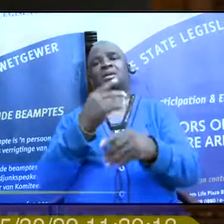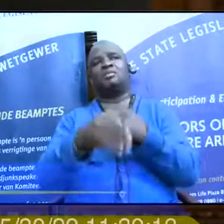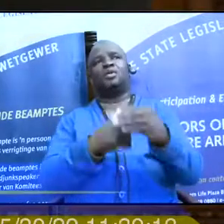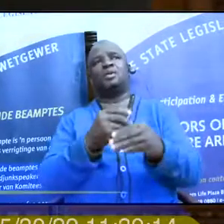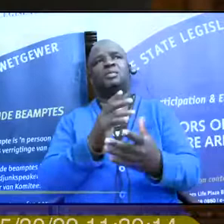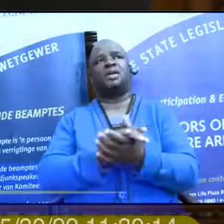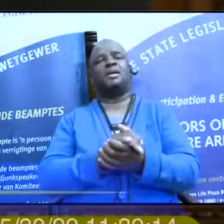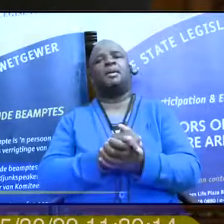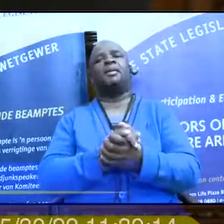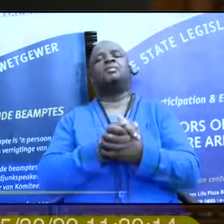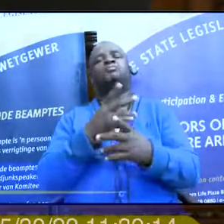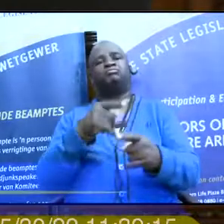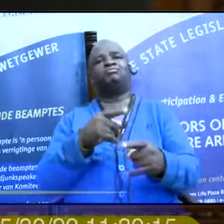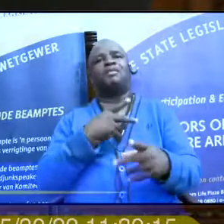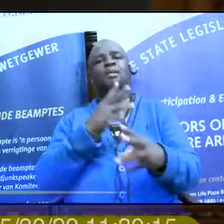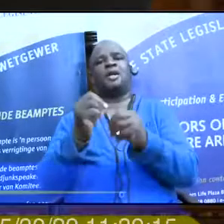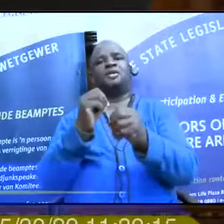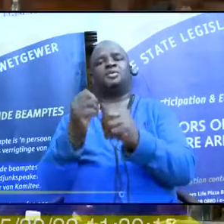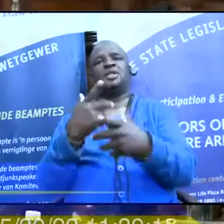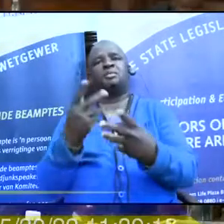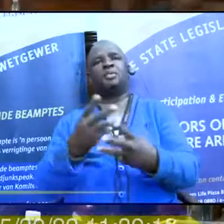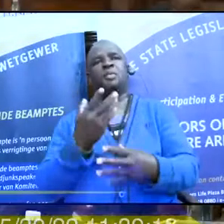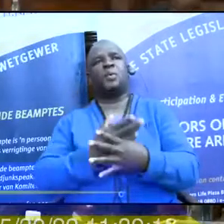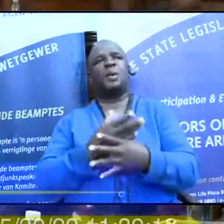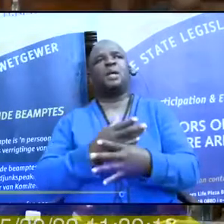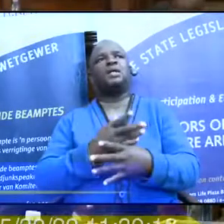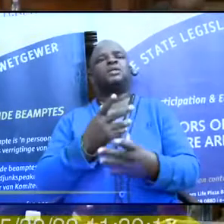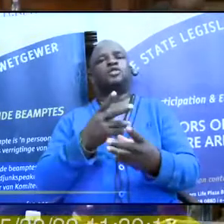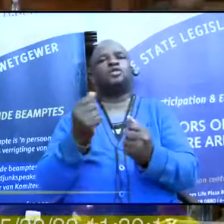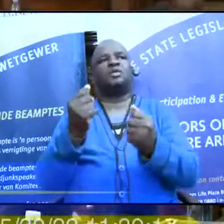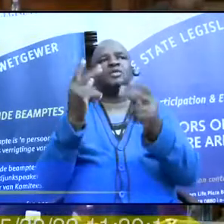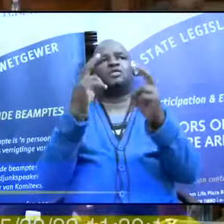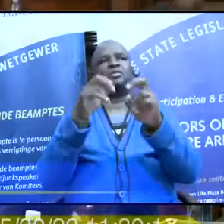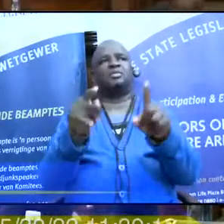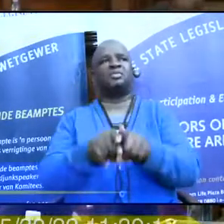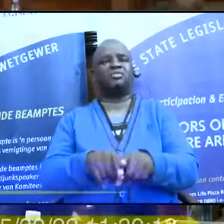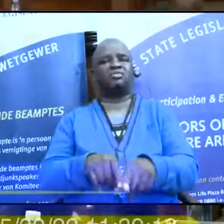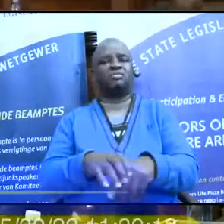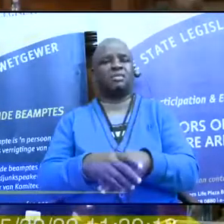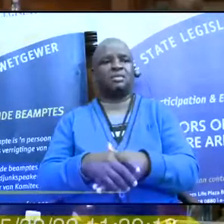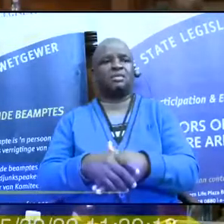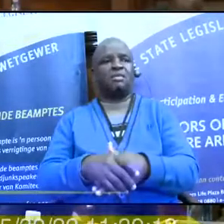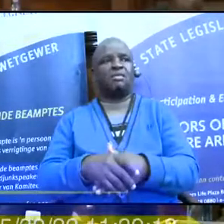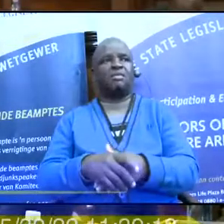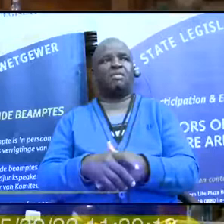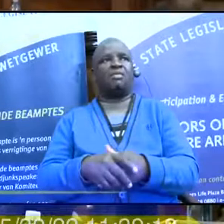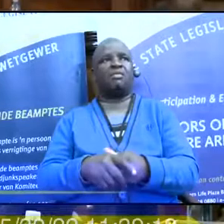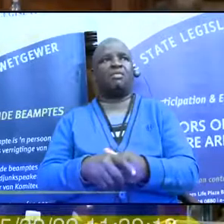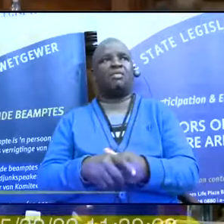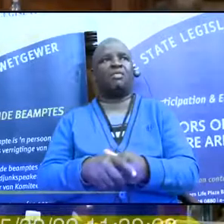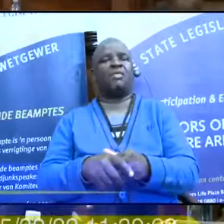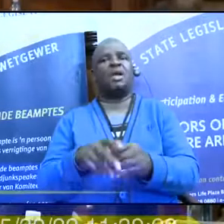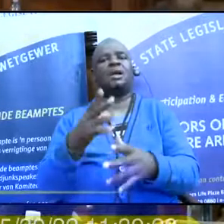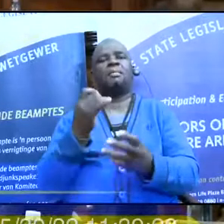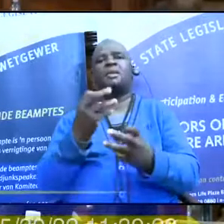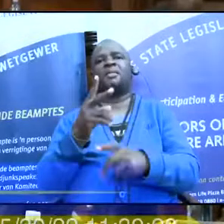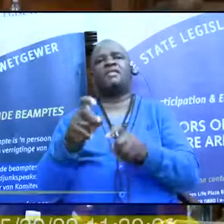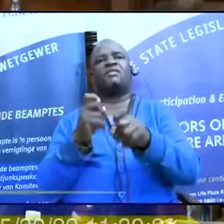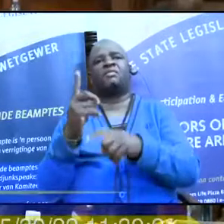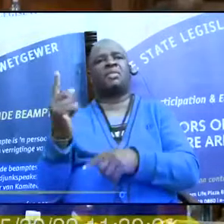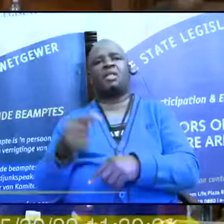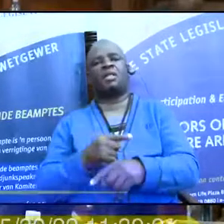performance management dealing with issues of just people not coming to